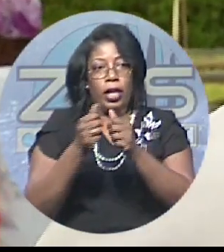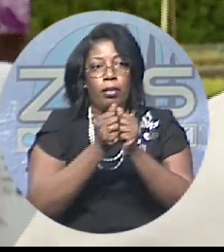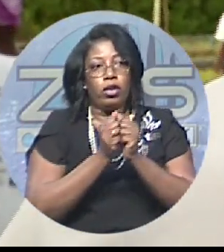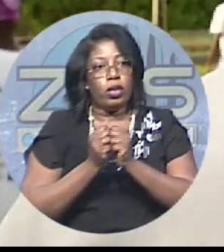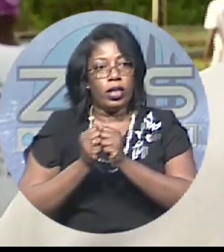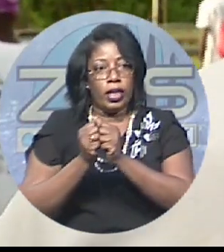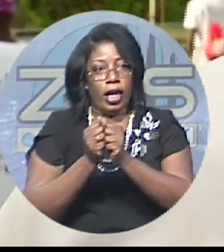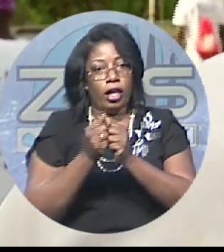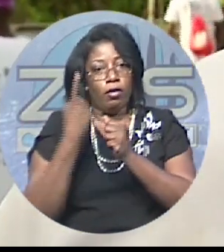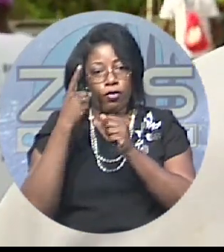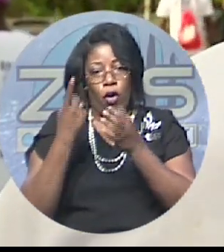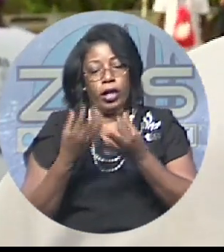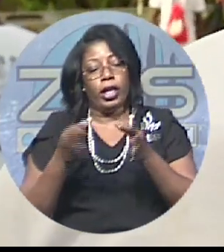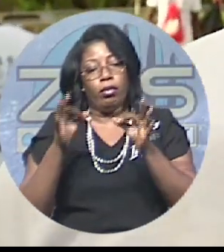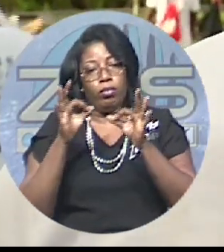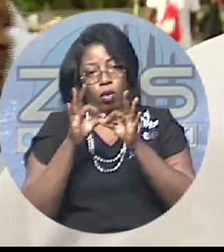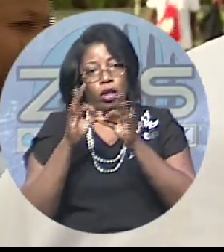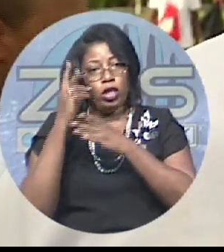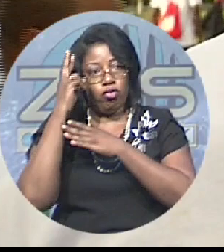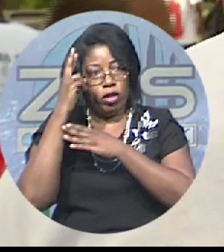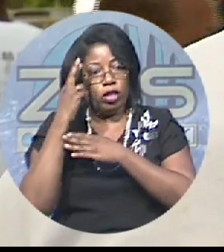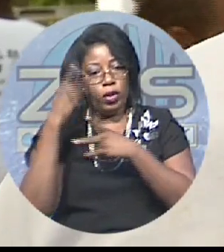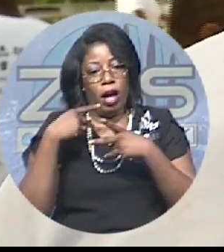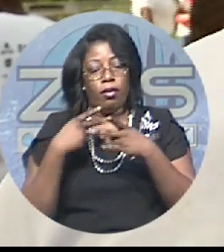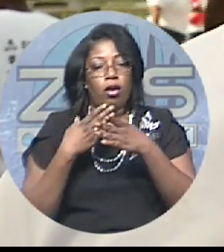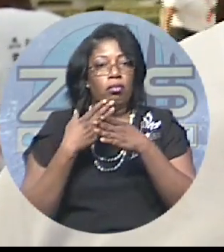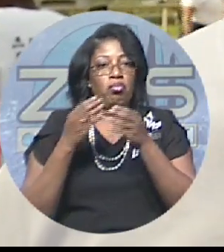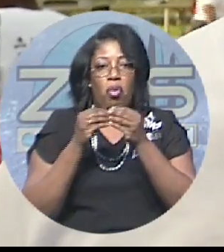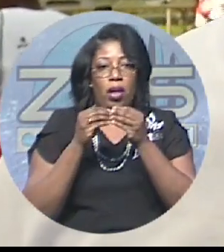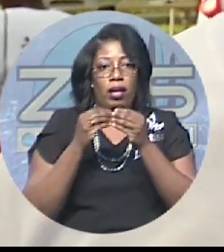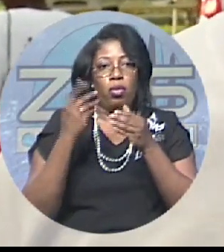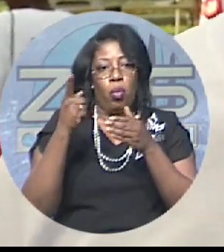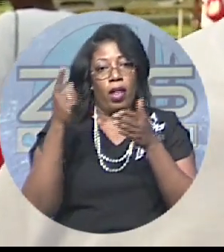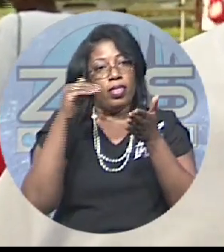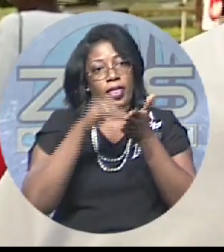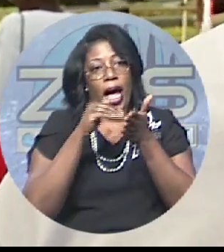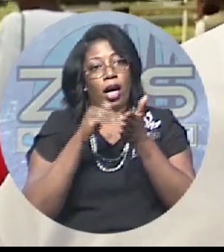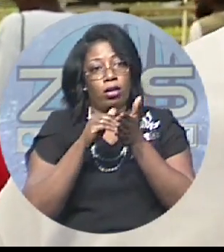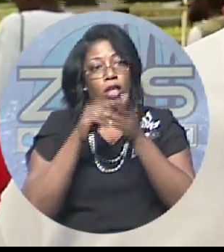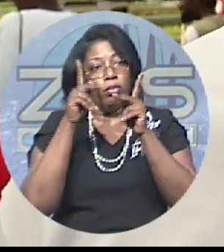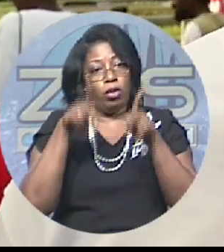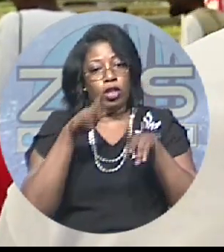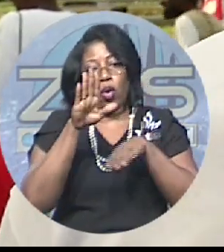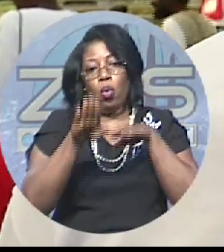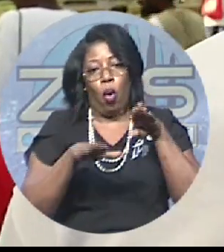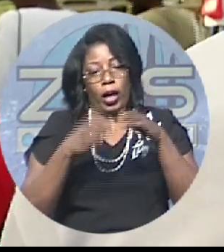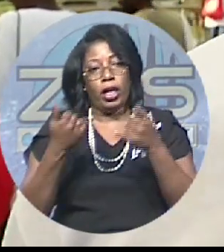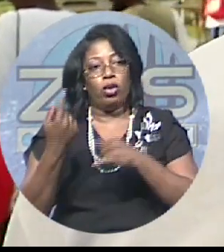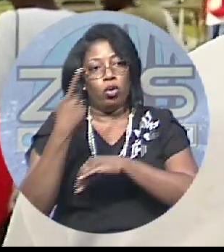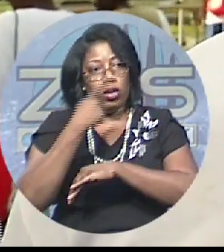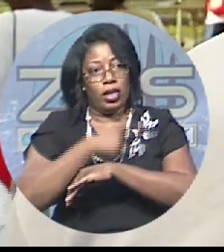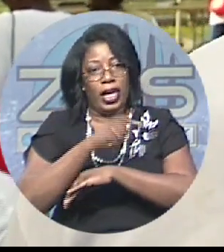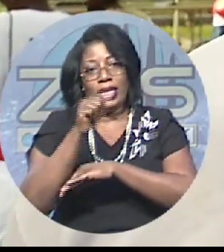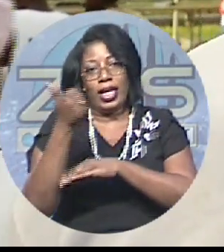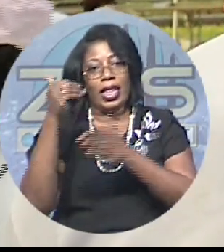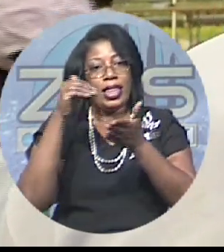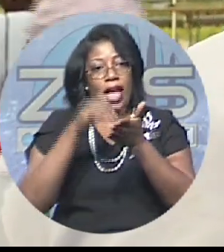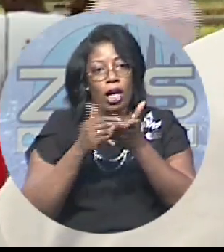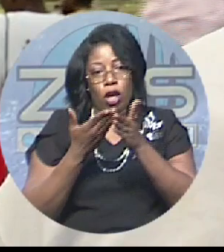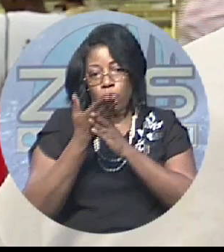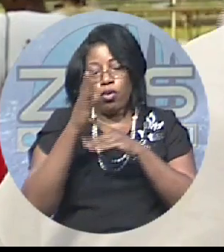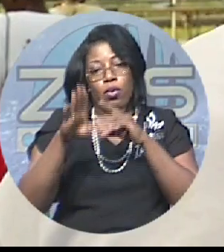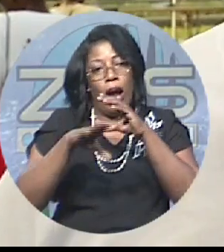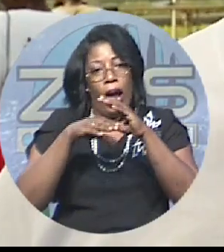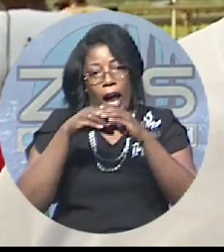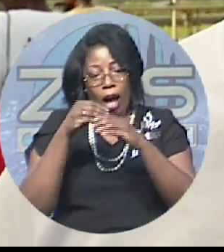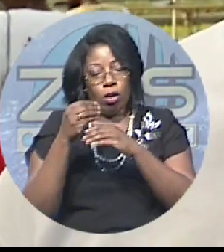for such an important cause. We had over 1,000 people throughout the Bahamas walking today, 10,000 throughout the